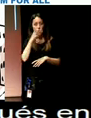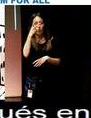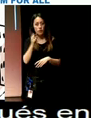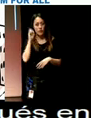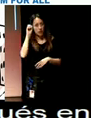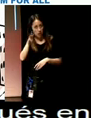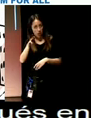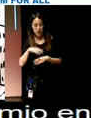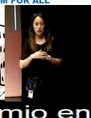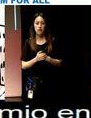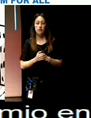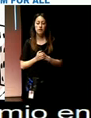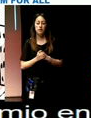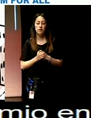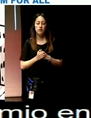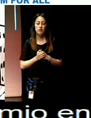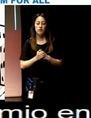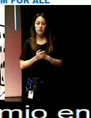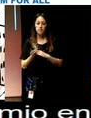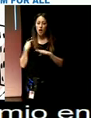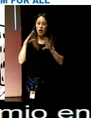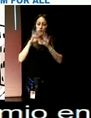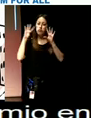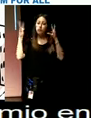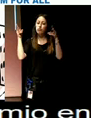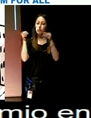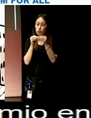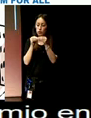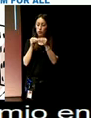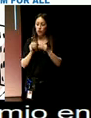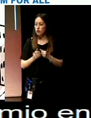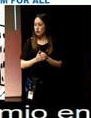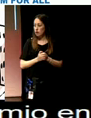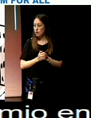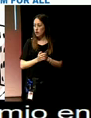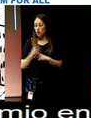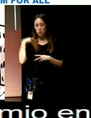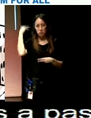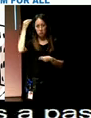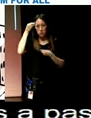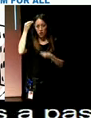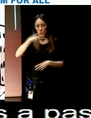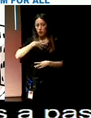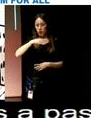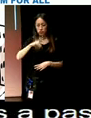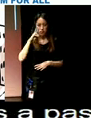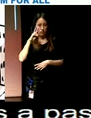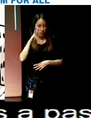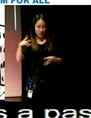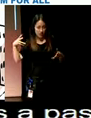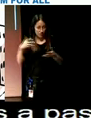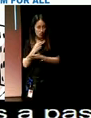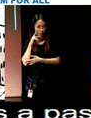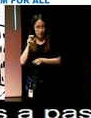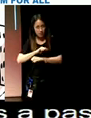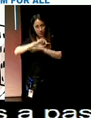Okay, let's go to some conclusions. I think you can see that is an emerging